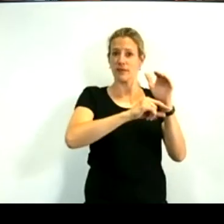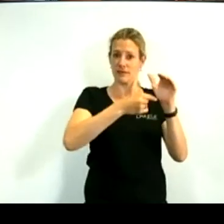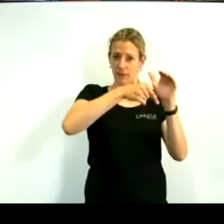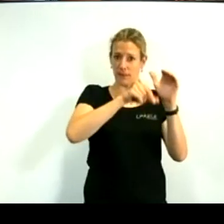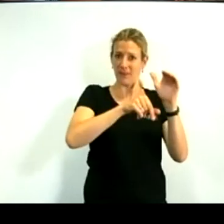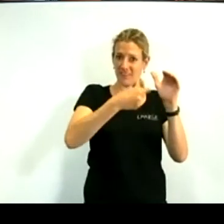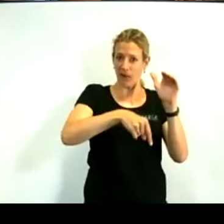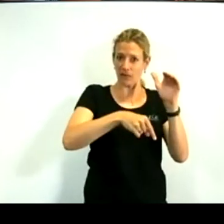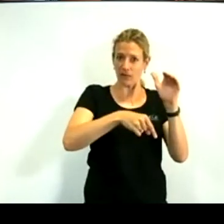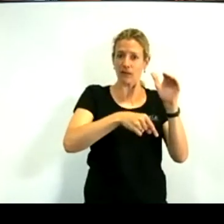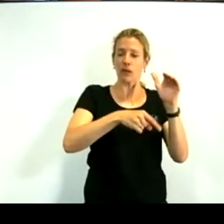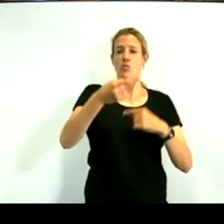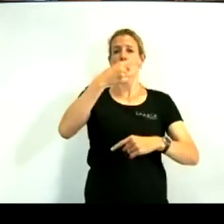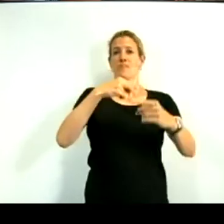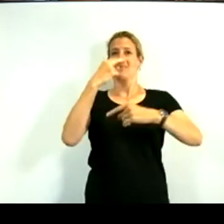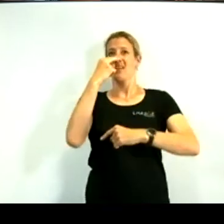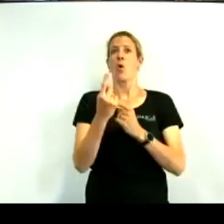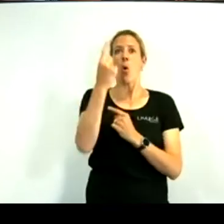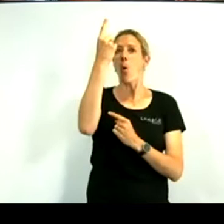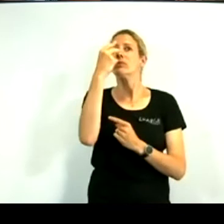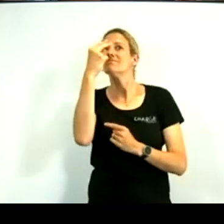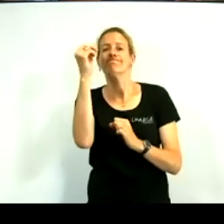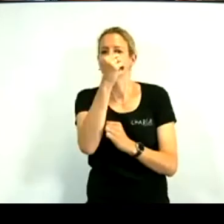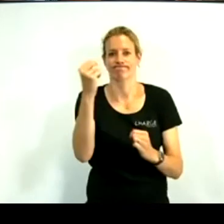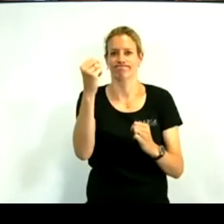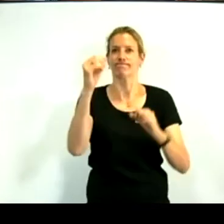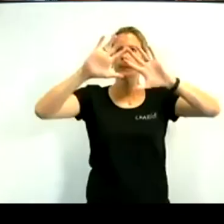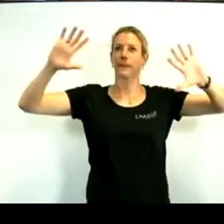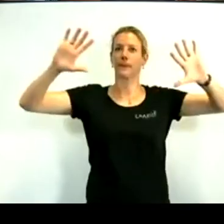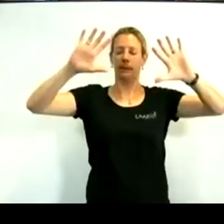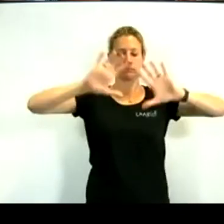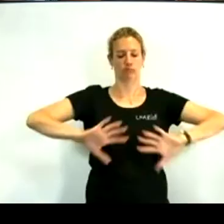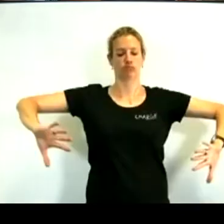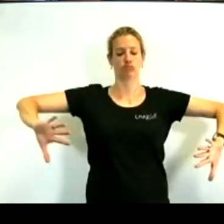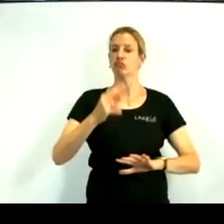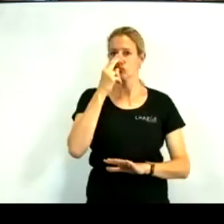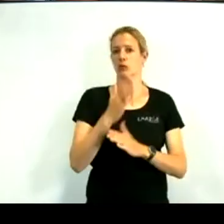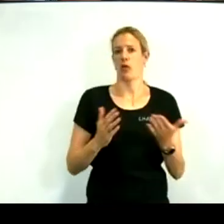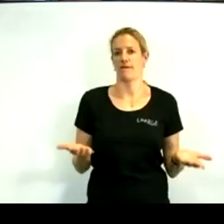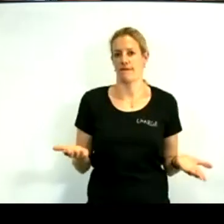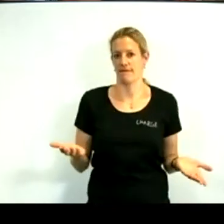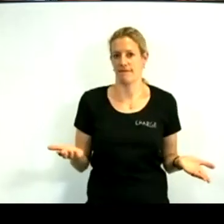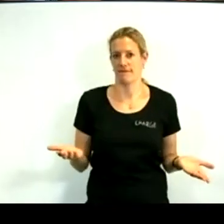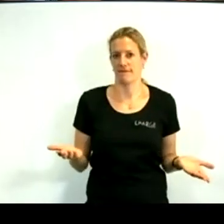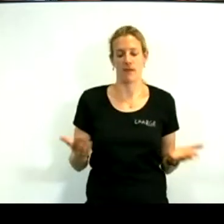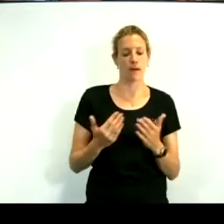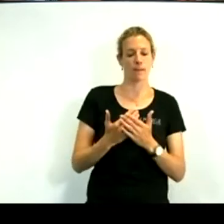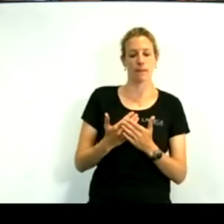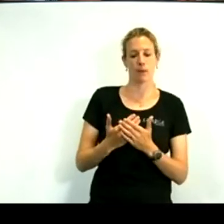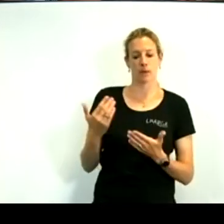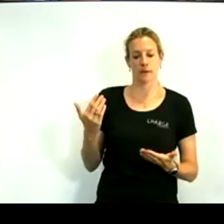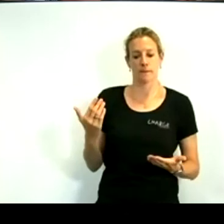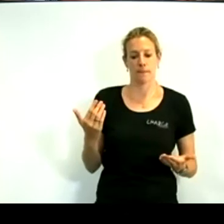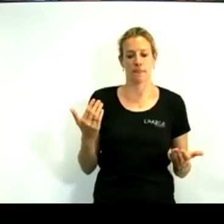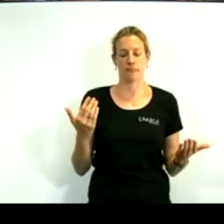So if you look at this picture, you see the man standing there, the little matchstick